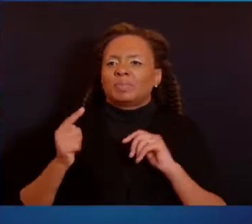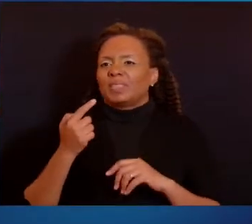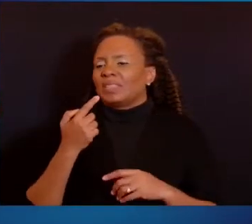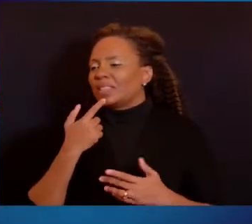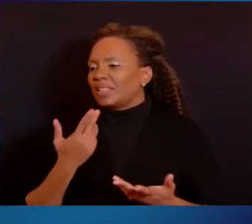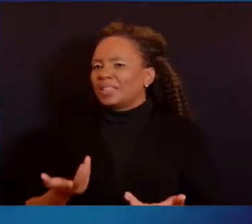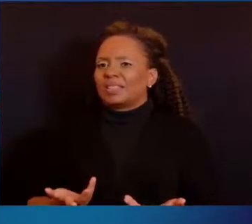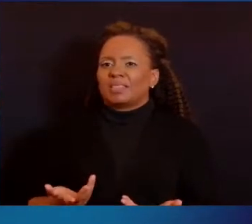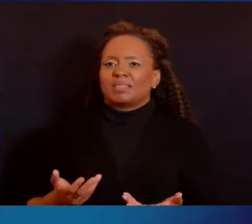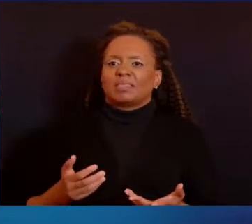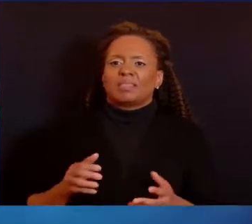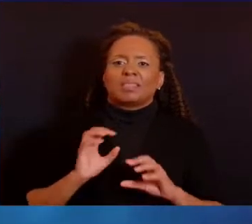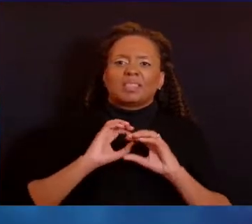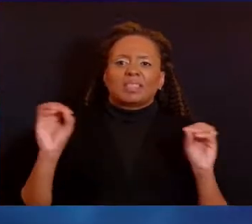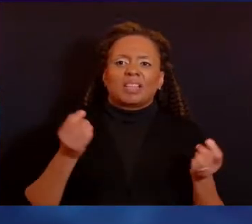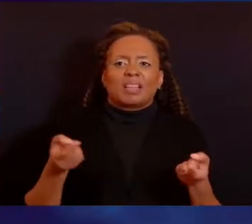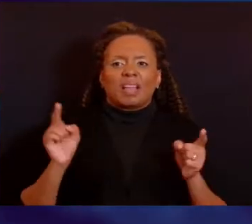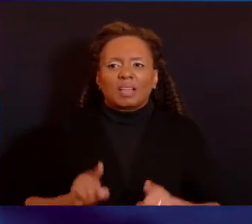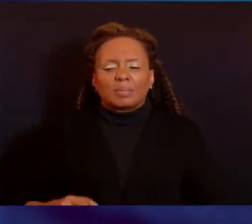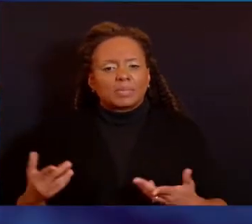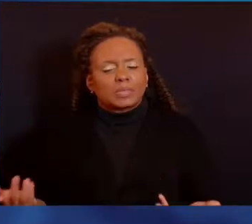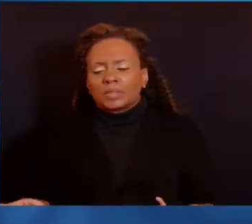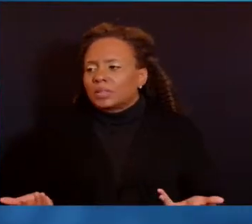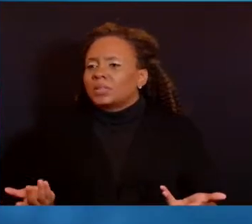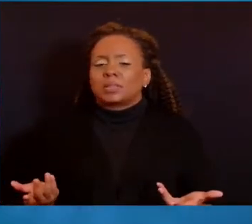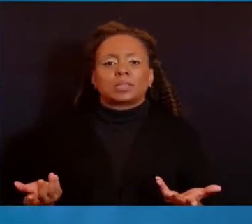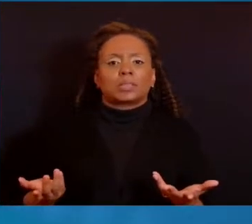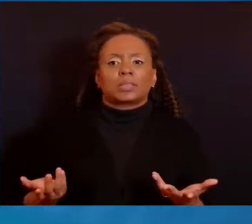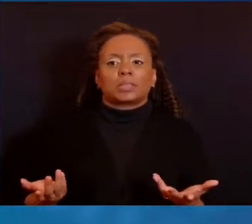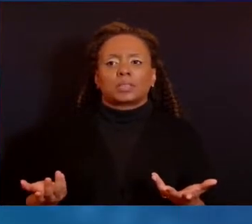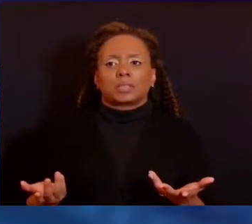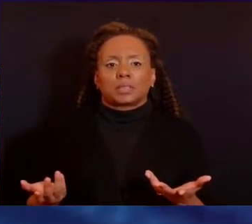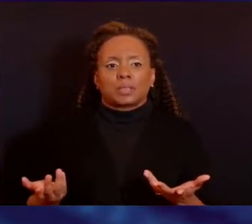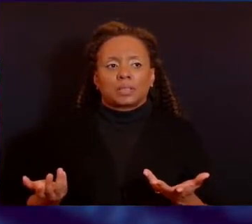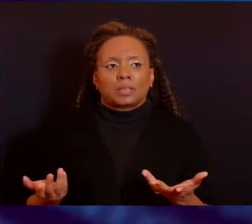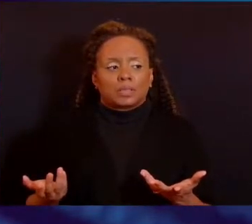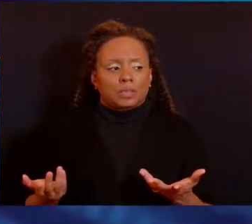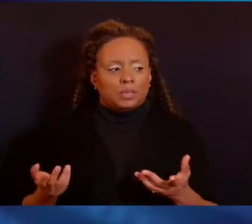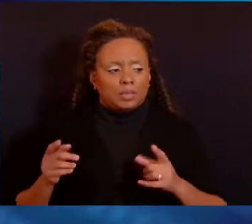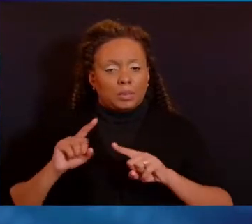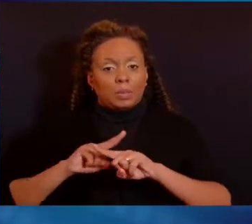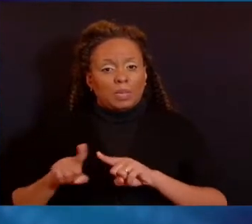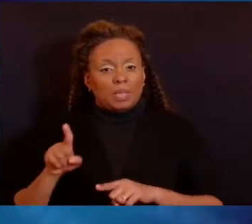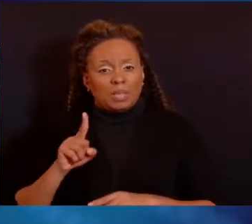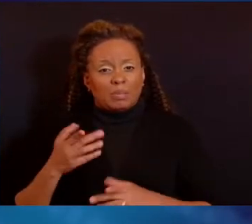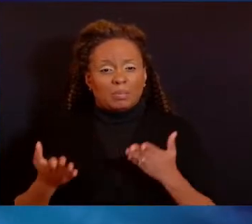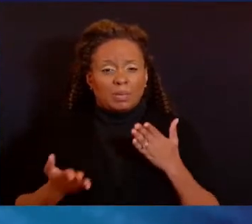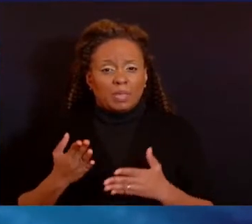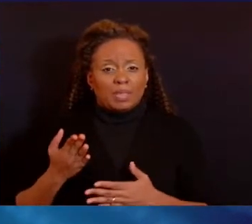see anything. I know how that goes for the Met Office. But is that something that you might want to consider?